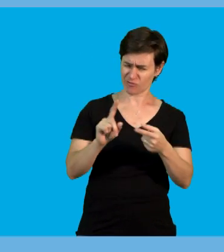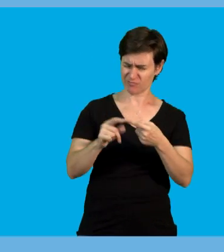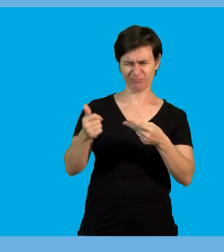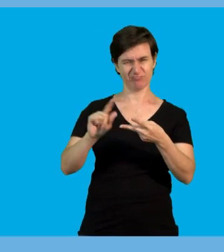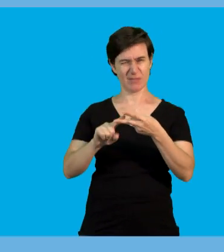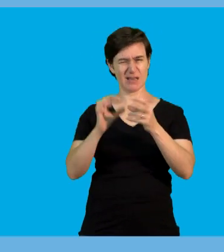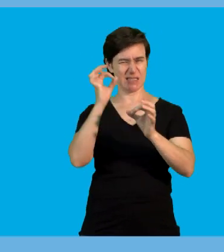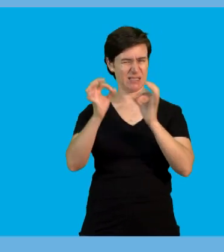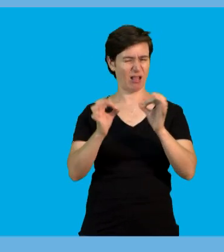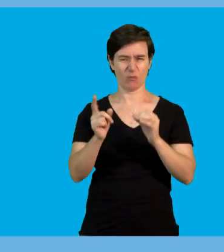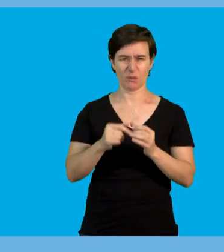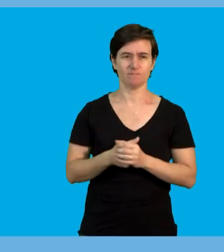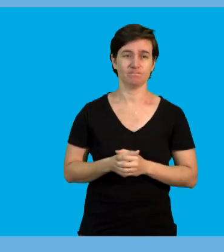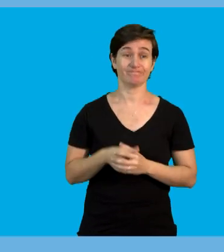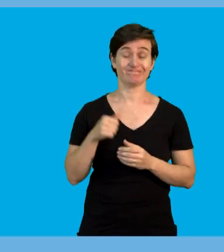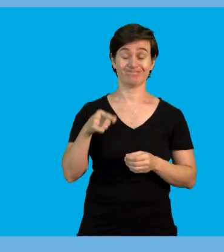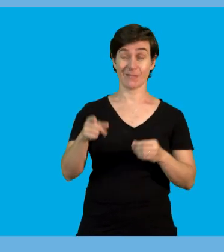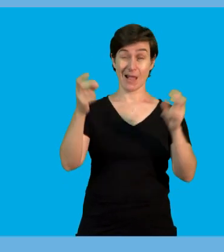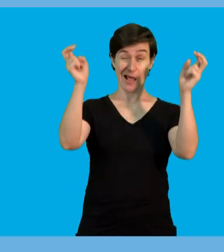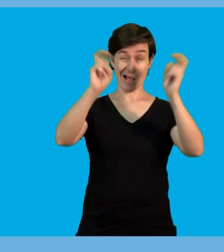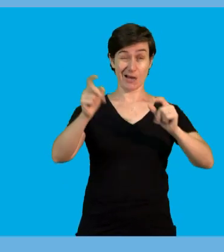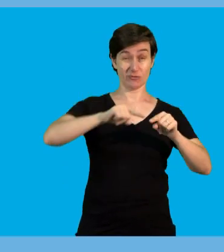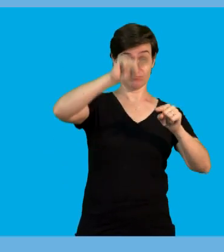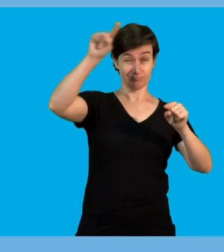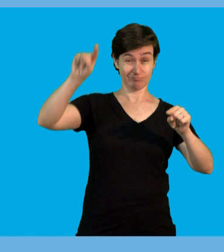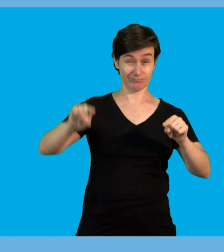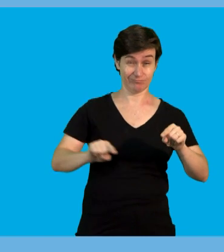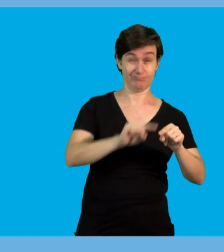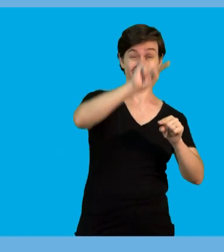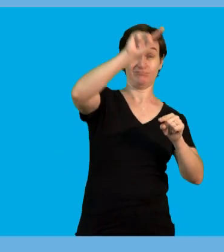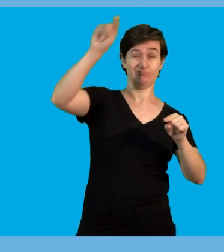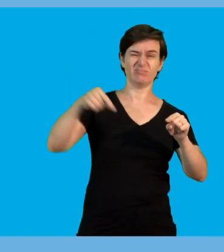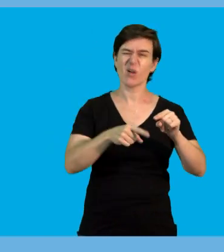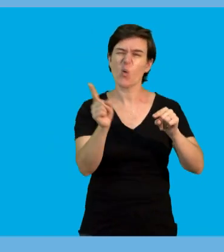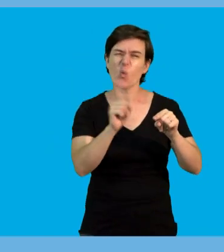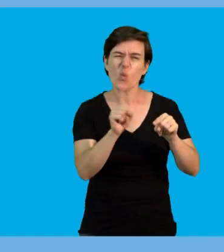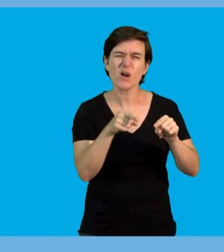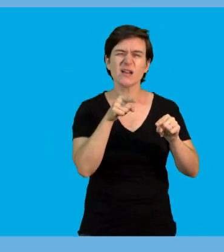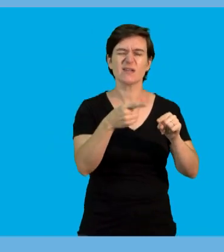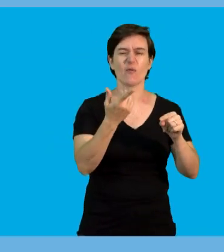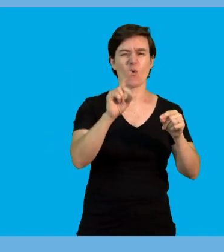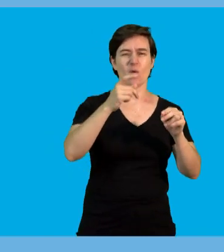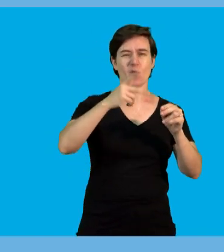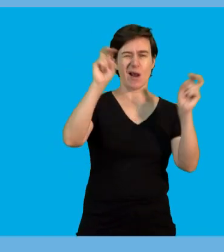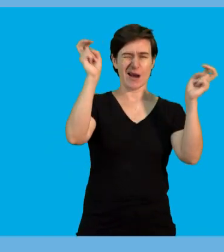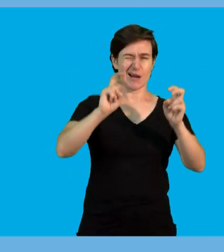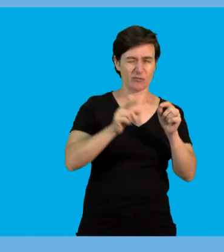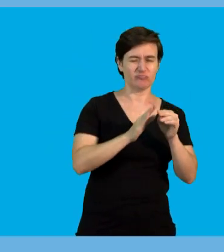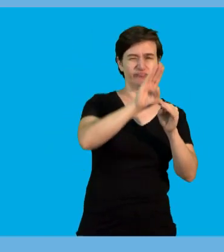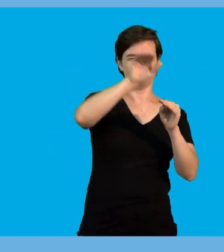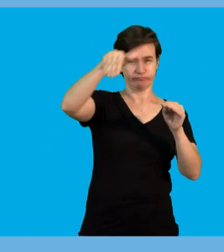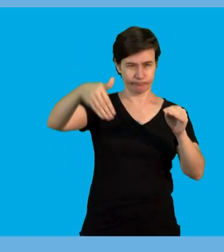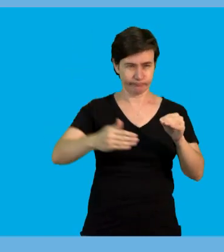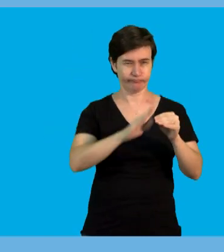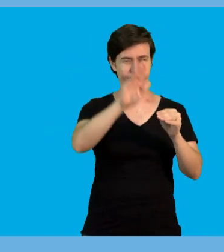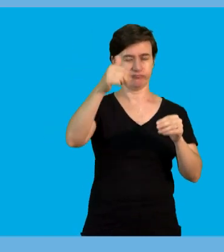in general. So we already know that electric circuits are a path for transmitting electric current. We already